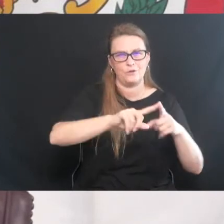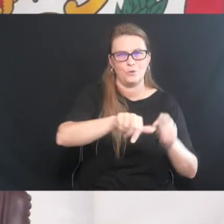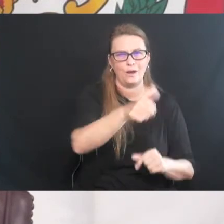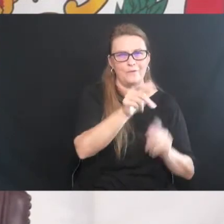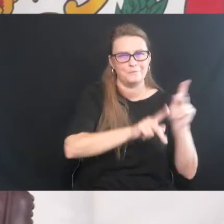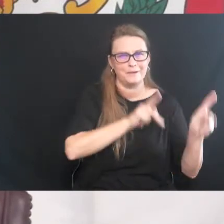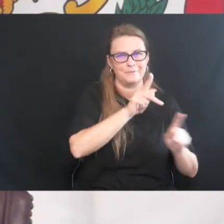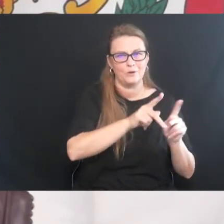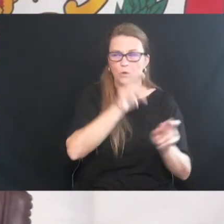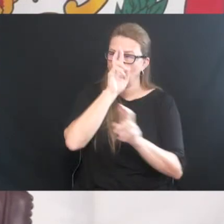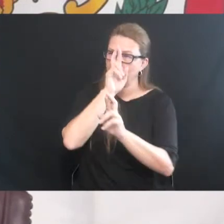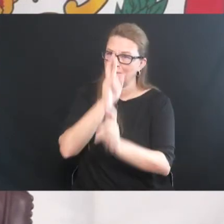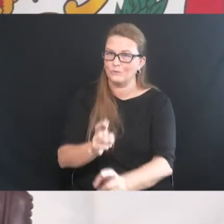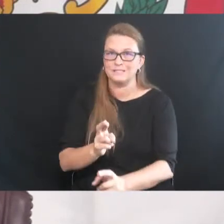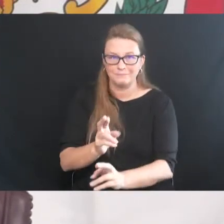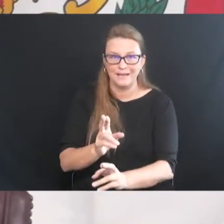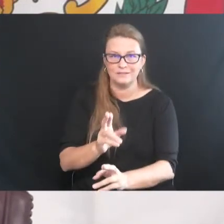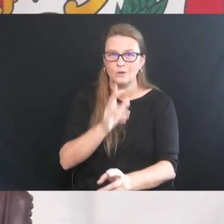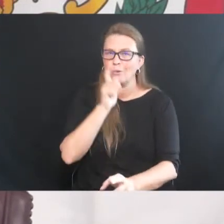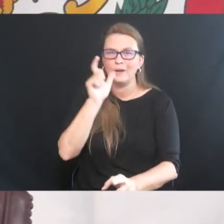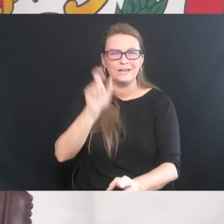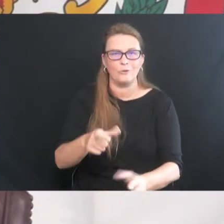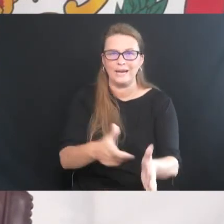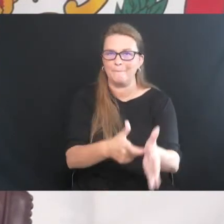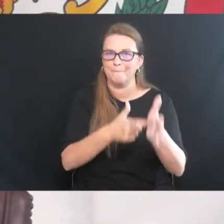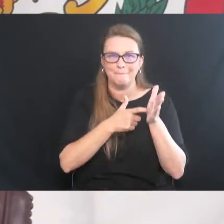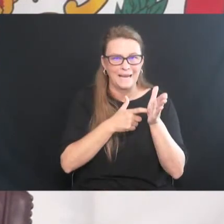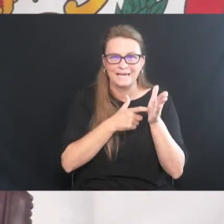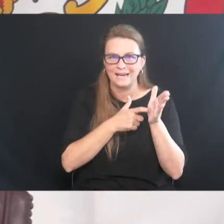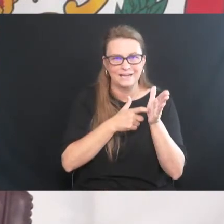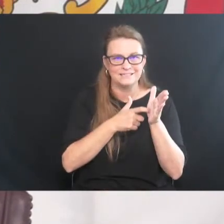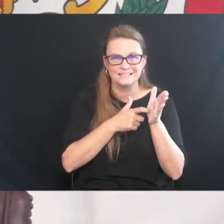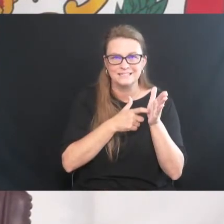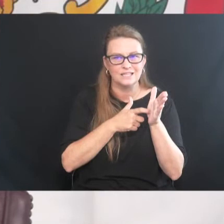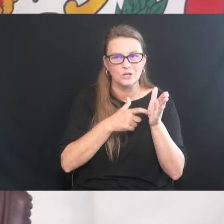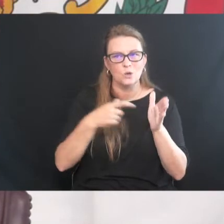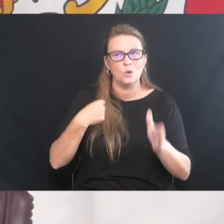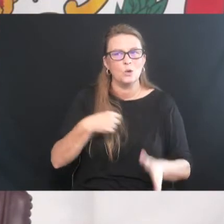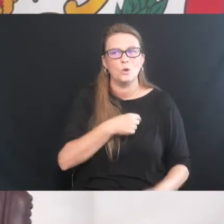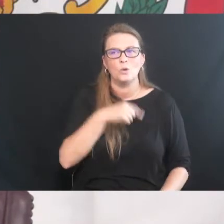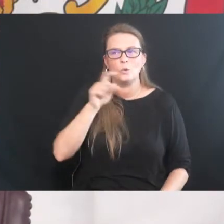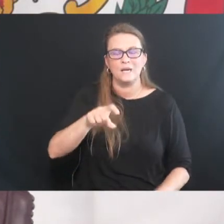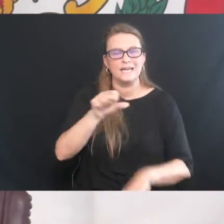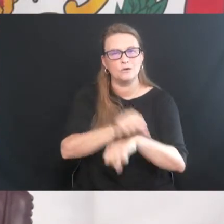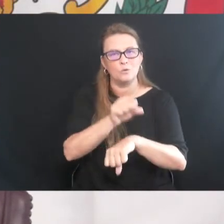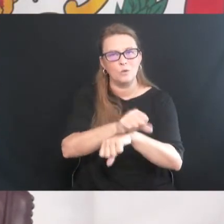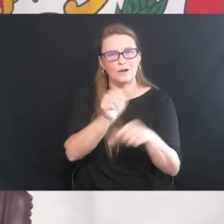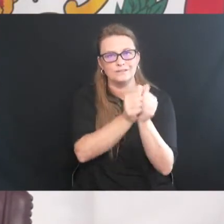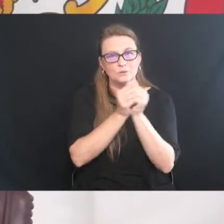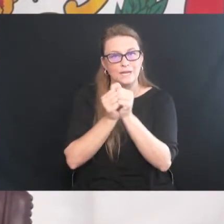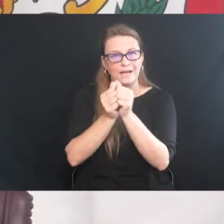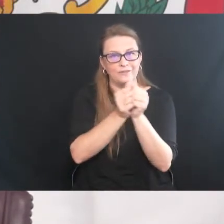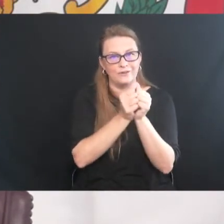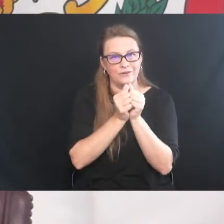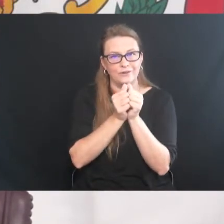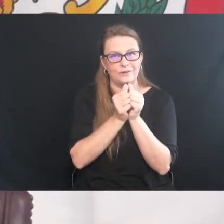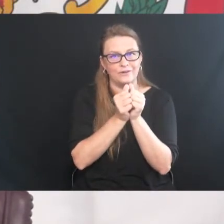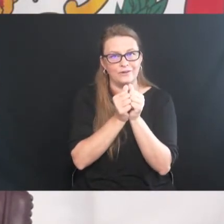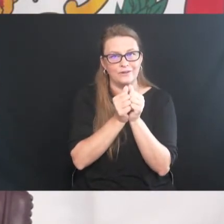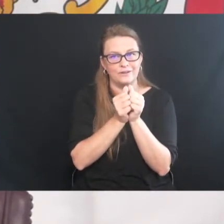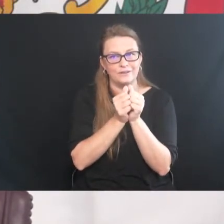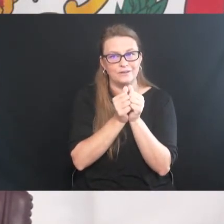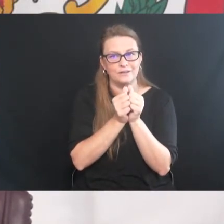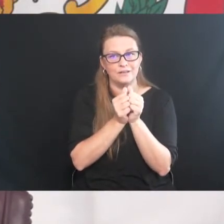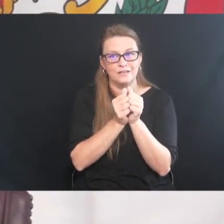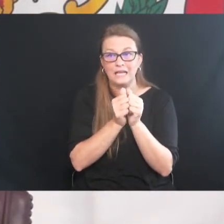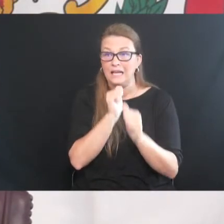respectful. We don't need mandates. We absolutely need to just keep pulling the rope together, and we'll get there. But Paul, if we don't